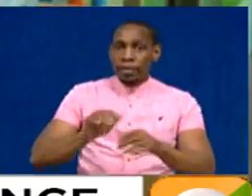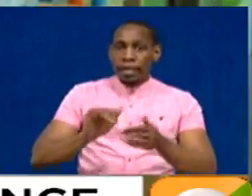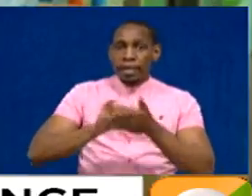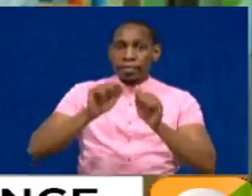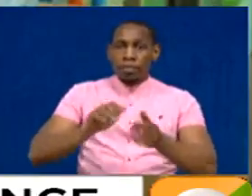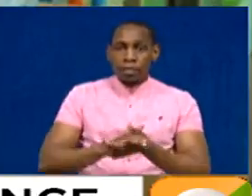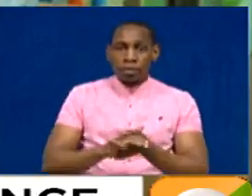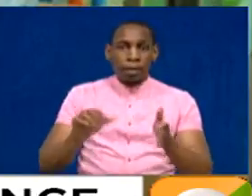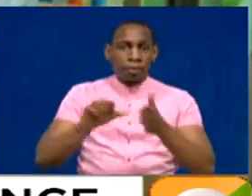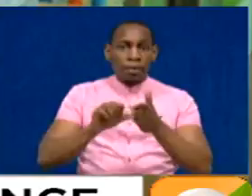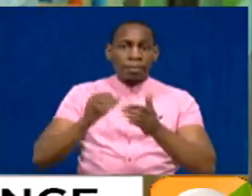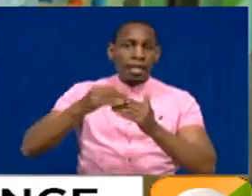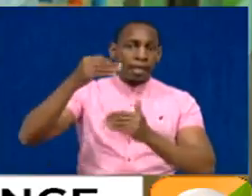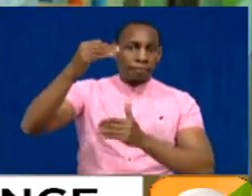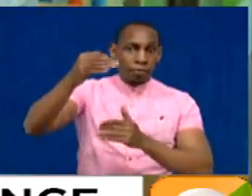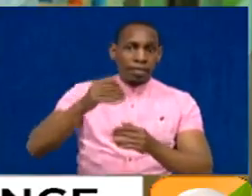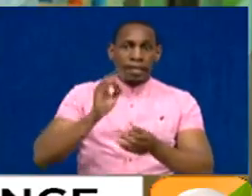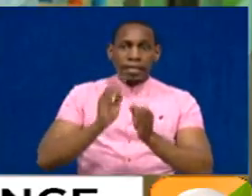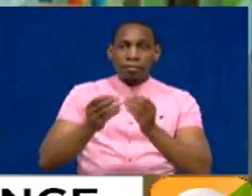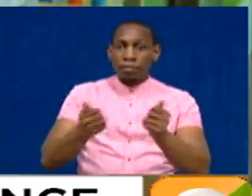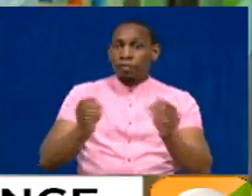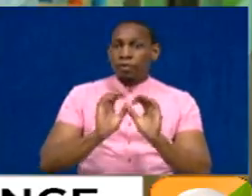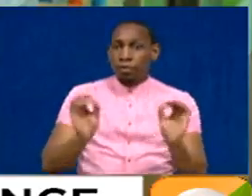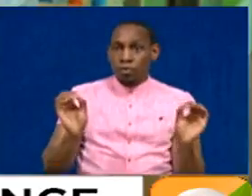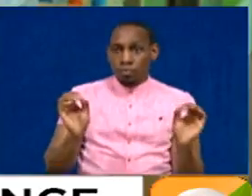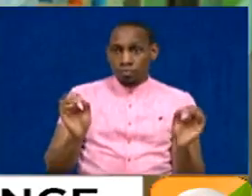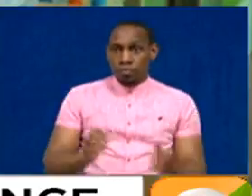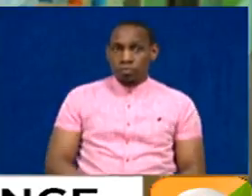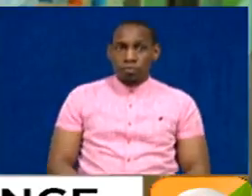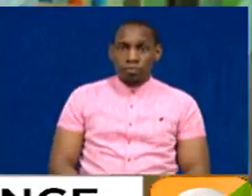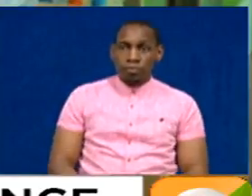that could present a crisis in the near future if not addressed.